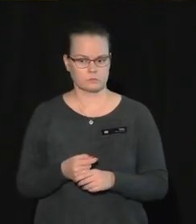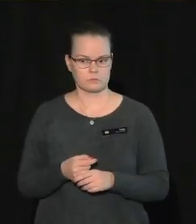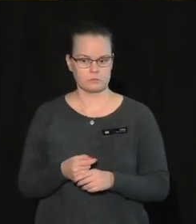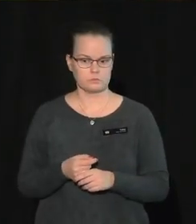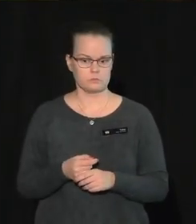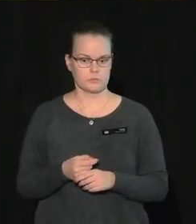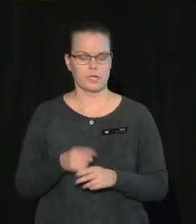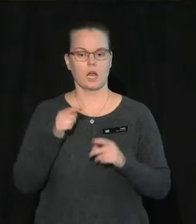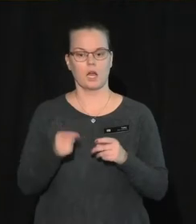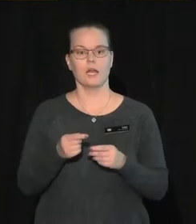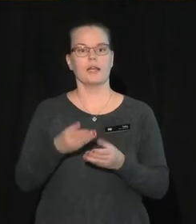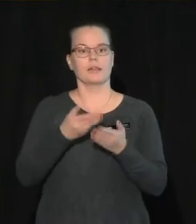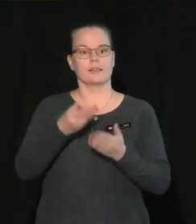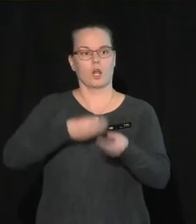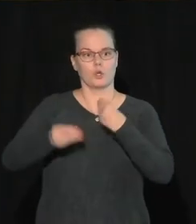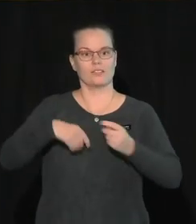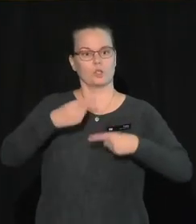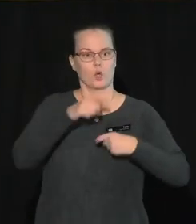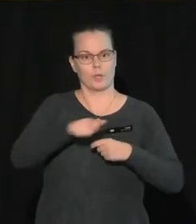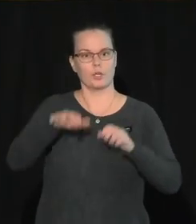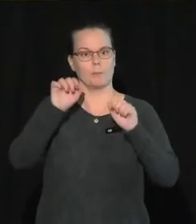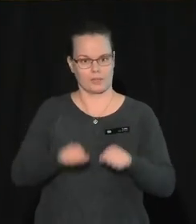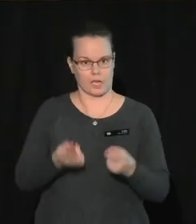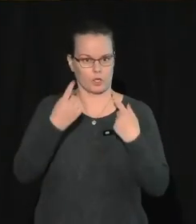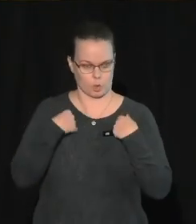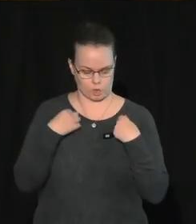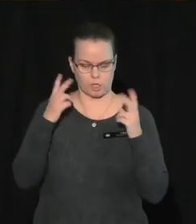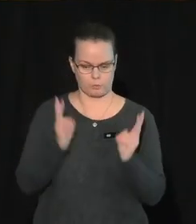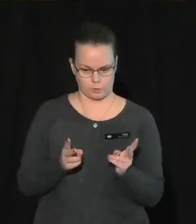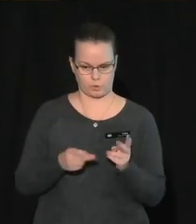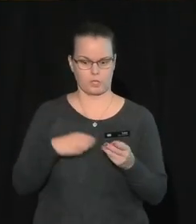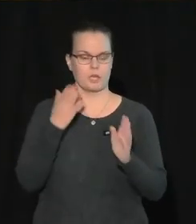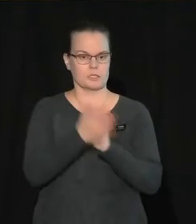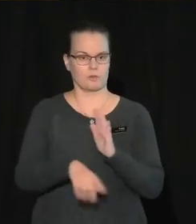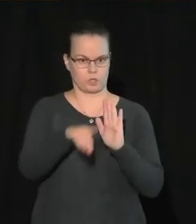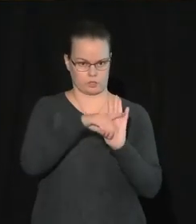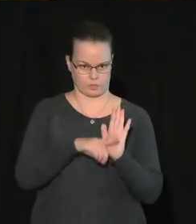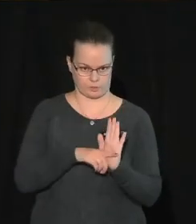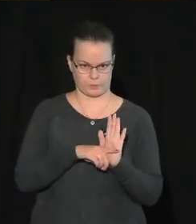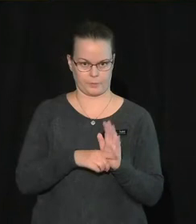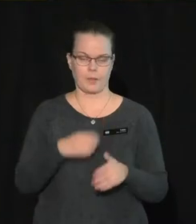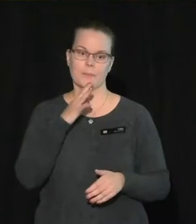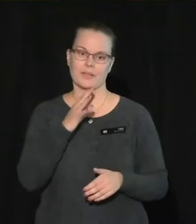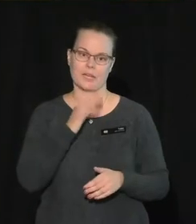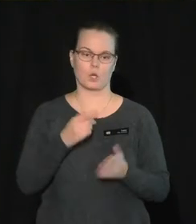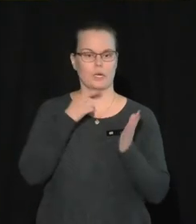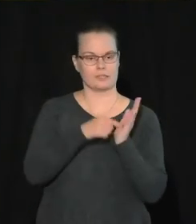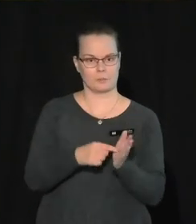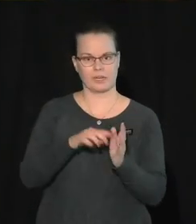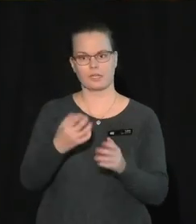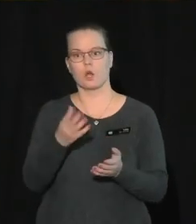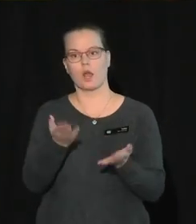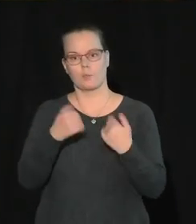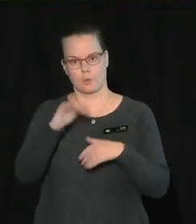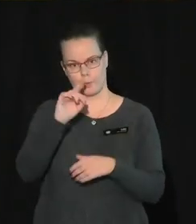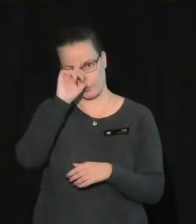accessibility requirements to the extent that the products are not fundamentally altered. Let me give you an example to understand what